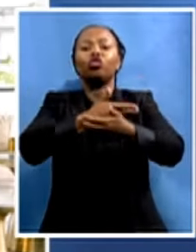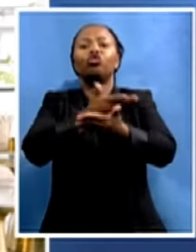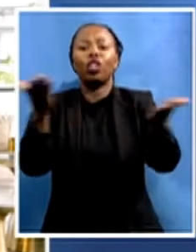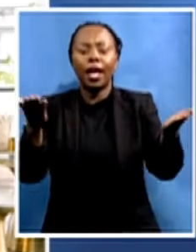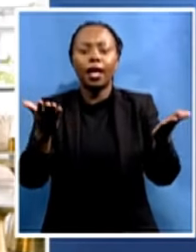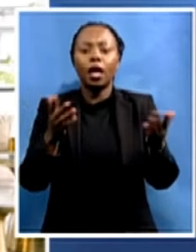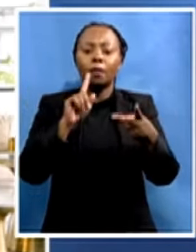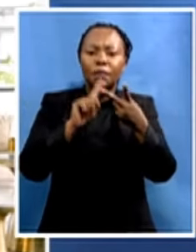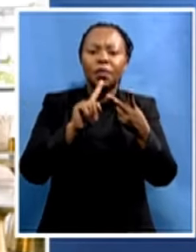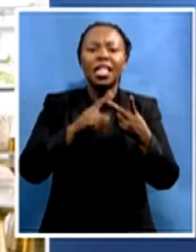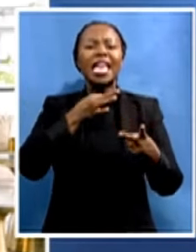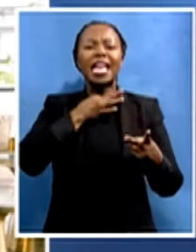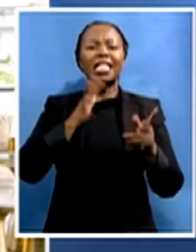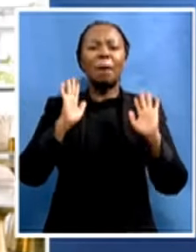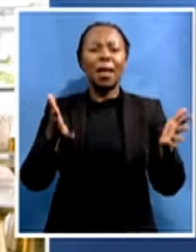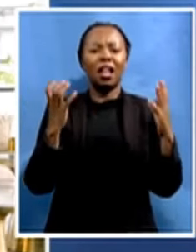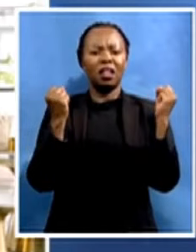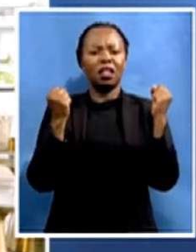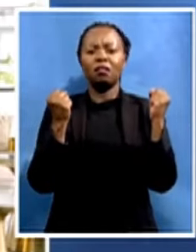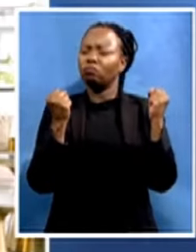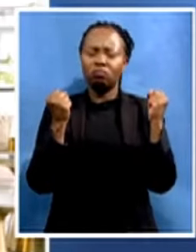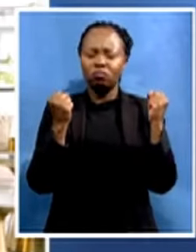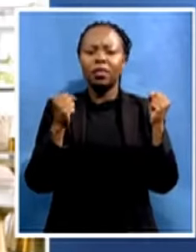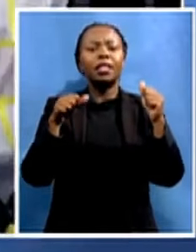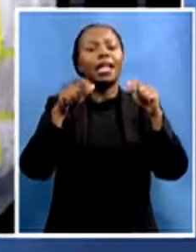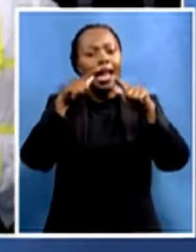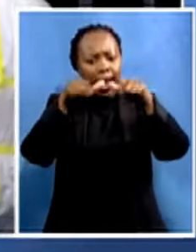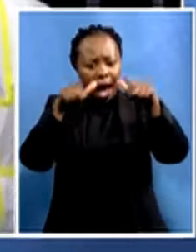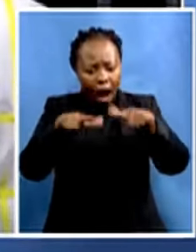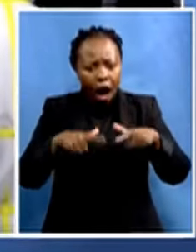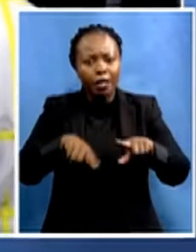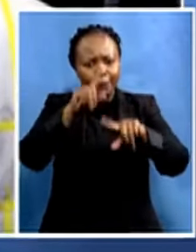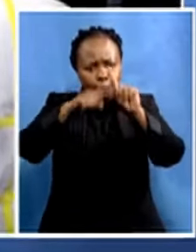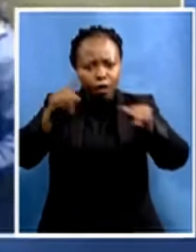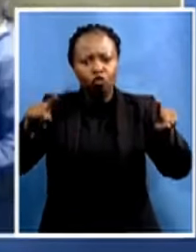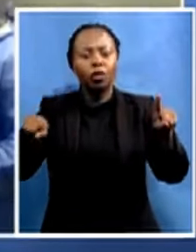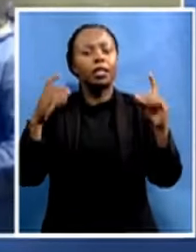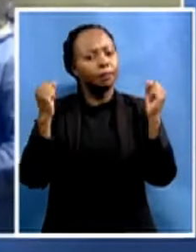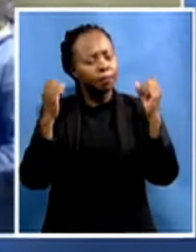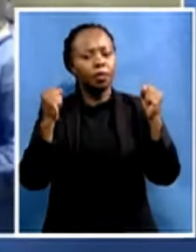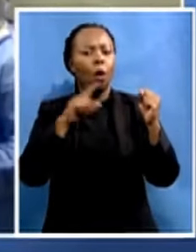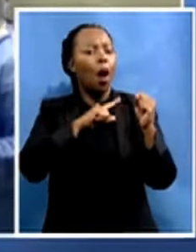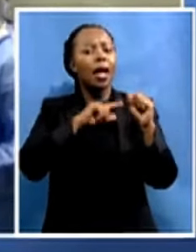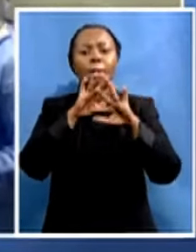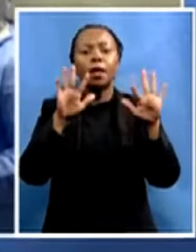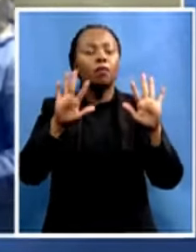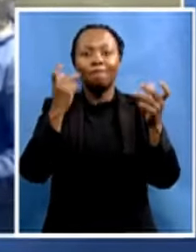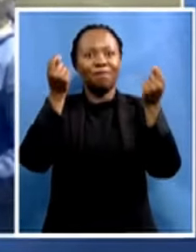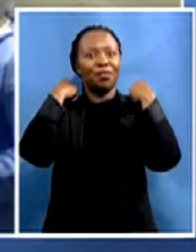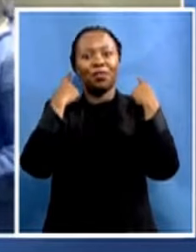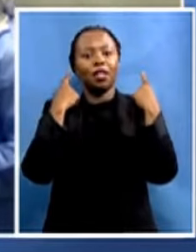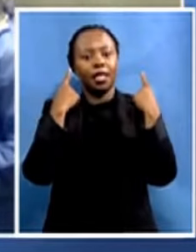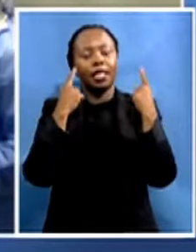in the 11 official languages of South Africa, because people do not understand some of the things that are announced because we speak in